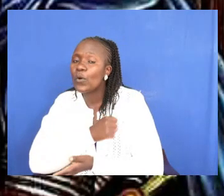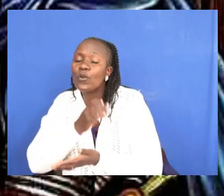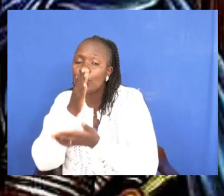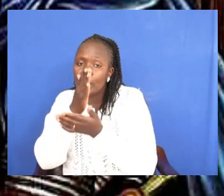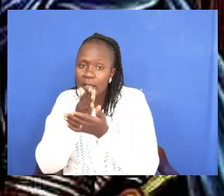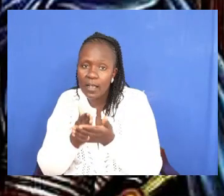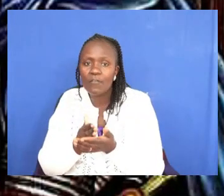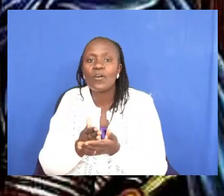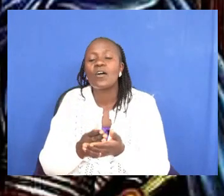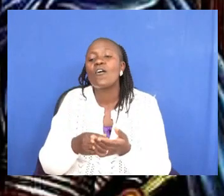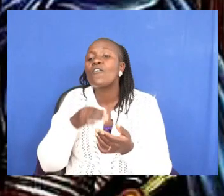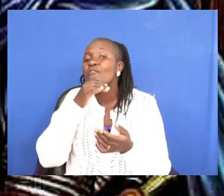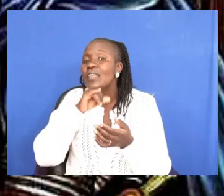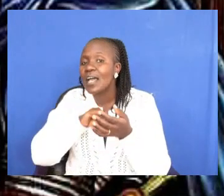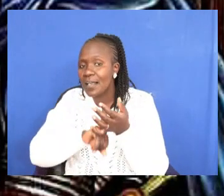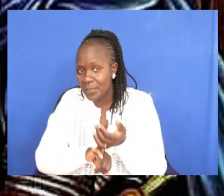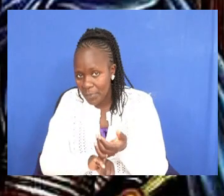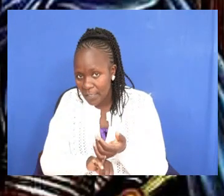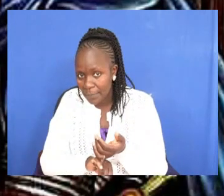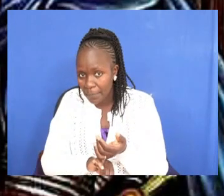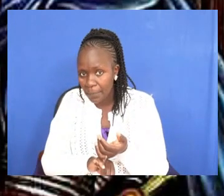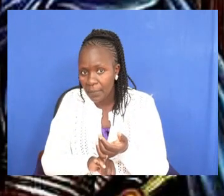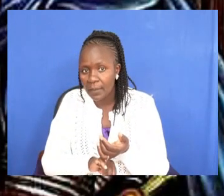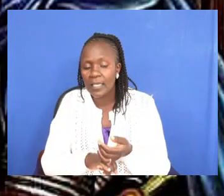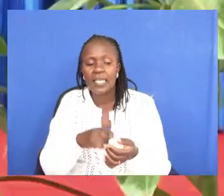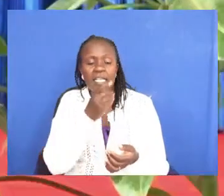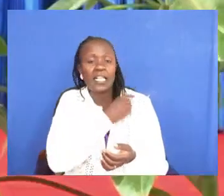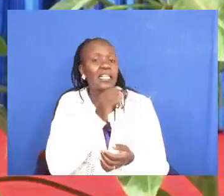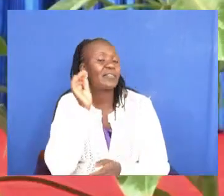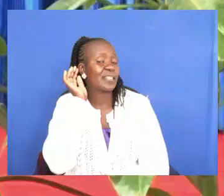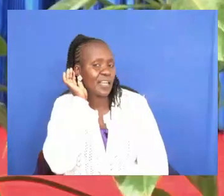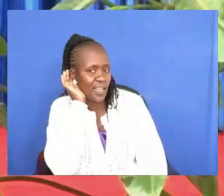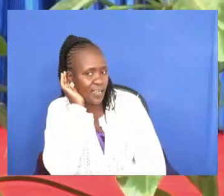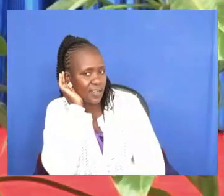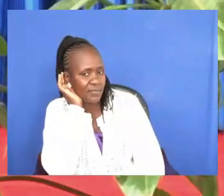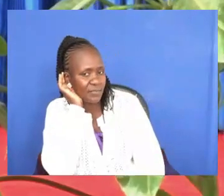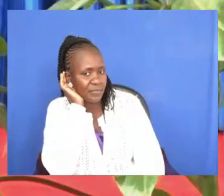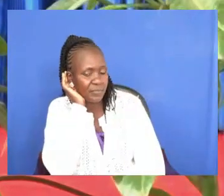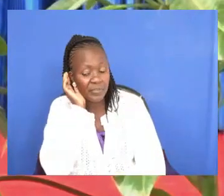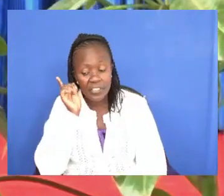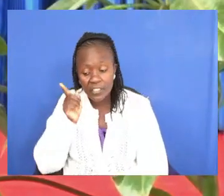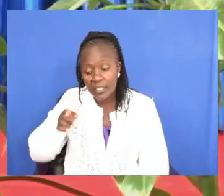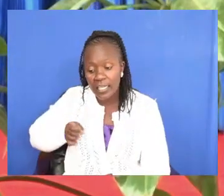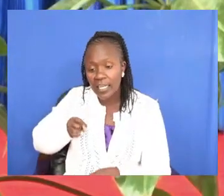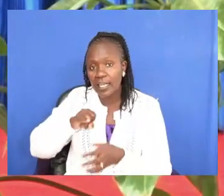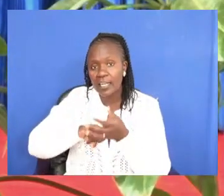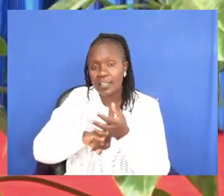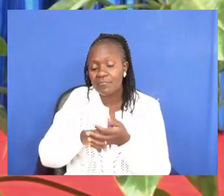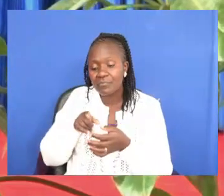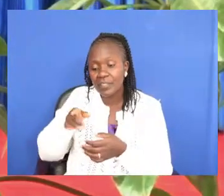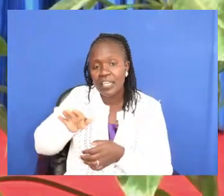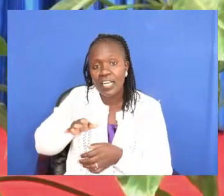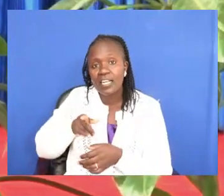behalf of Nabal. When David had listened to Abigail's apology on behalf